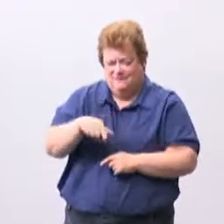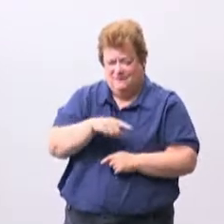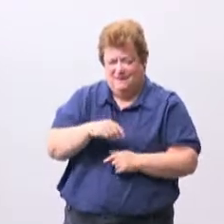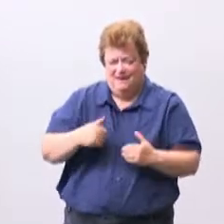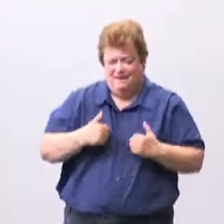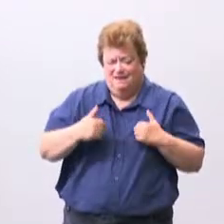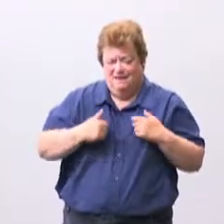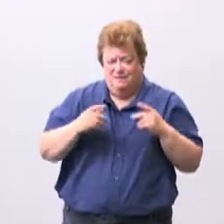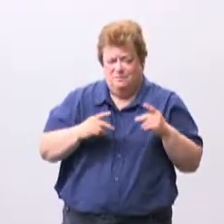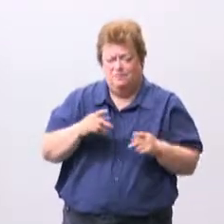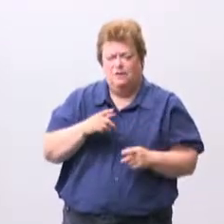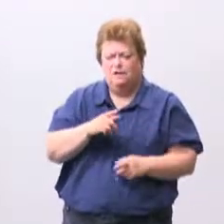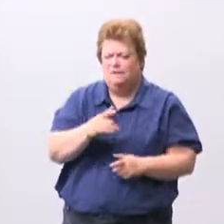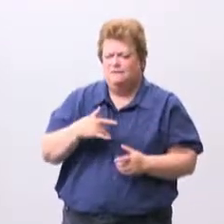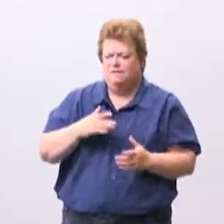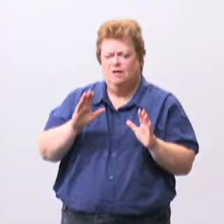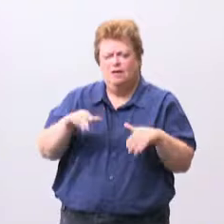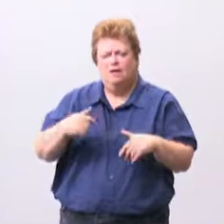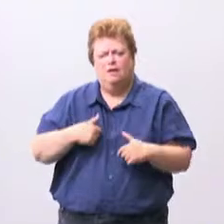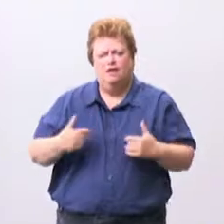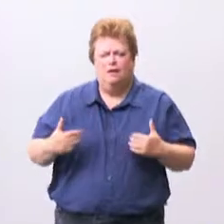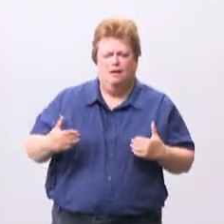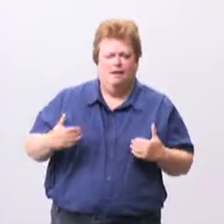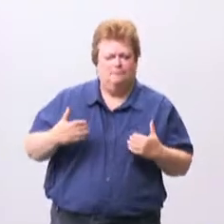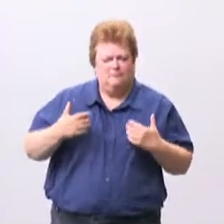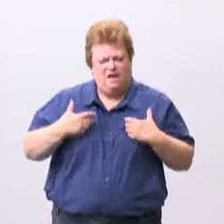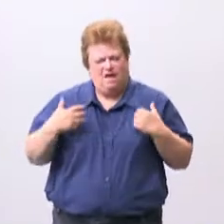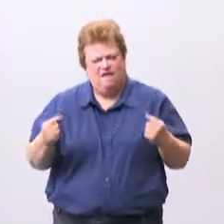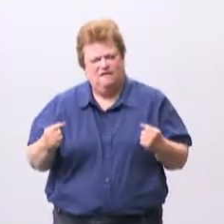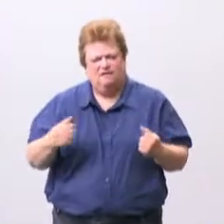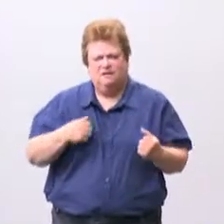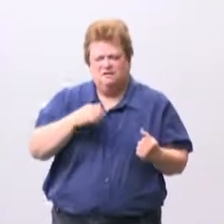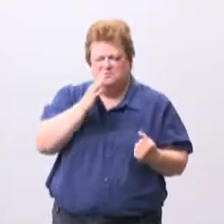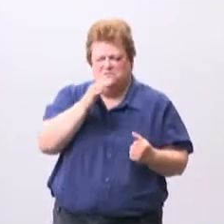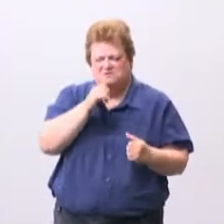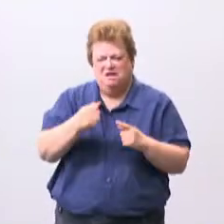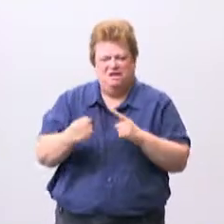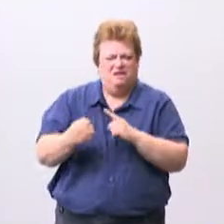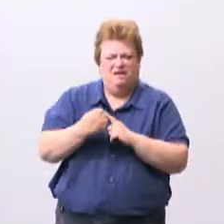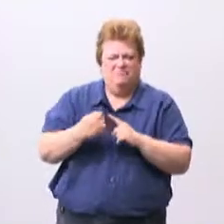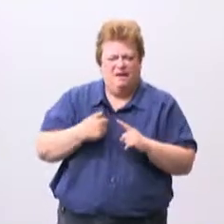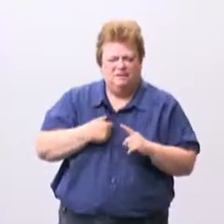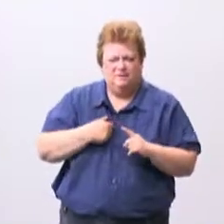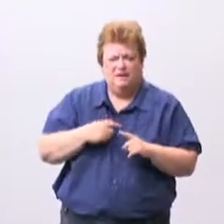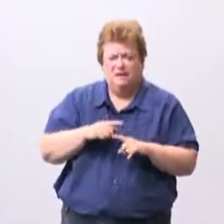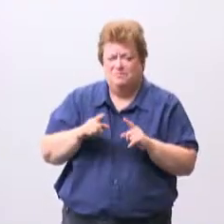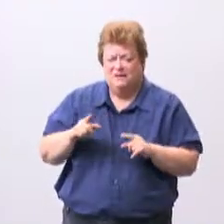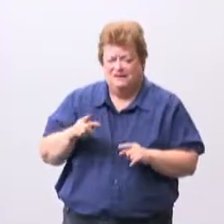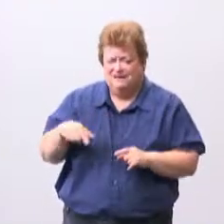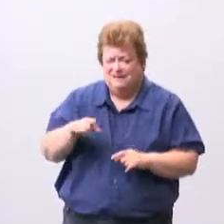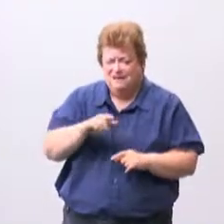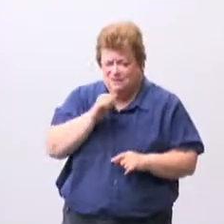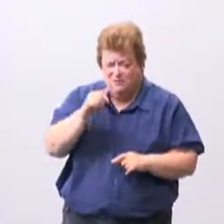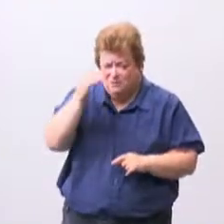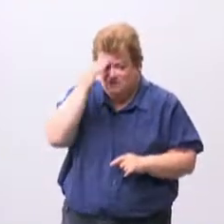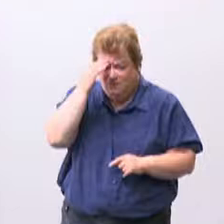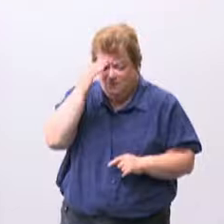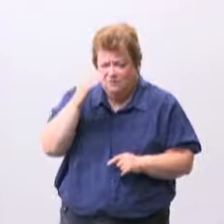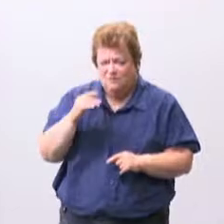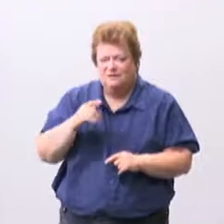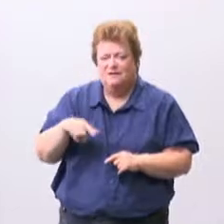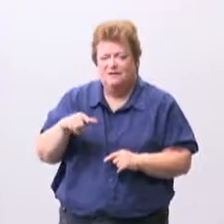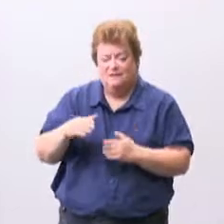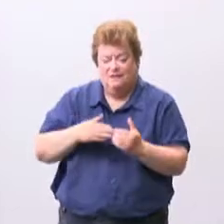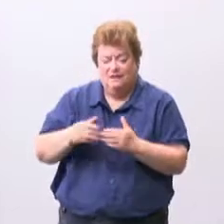is they feel they're healthy and that they really don't think it's going to impact them. And what they don't realize, even though they